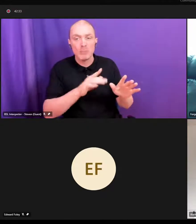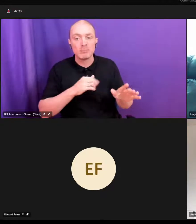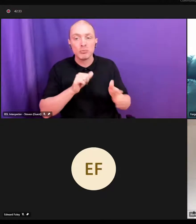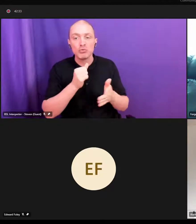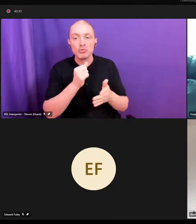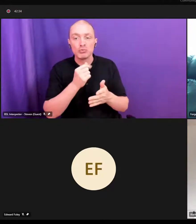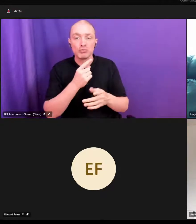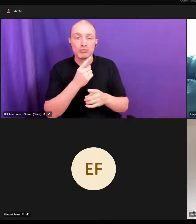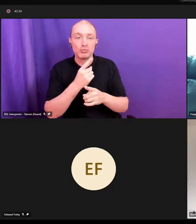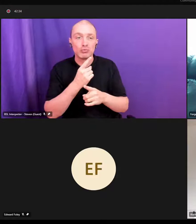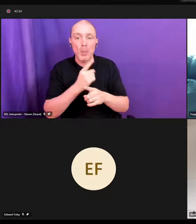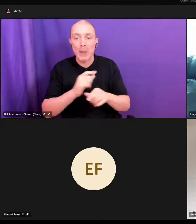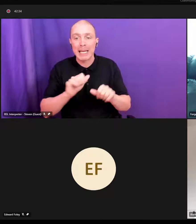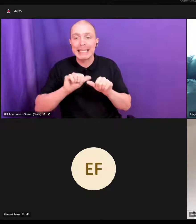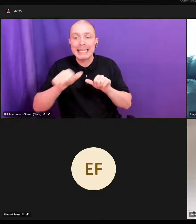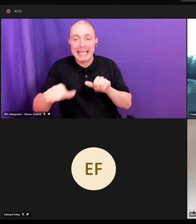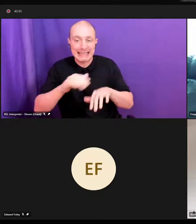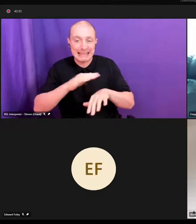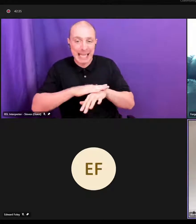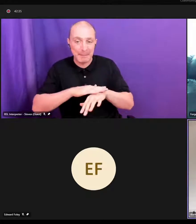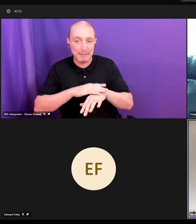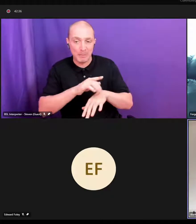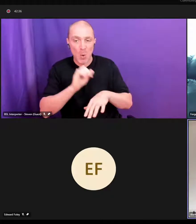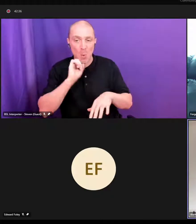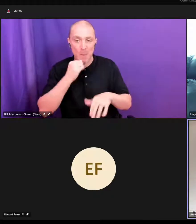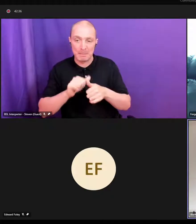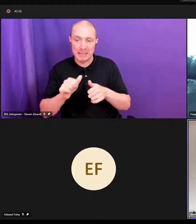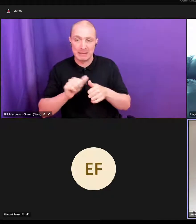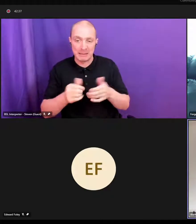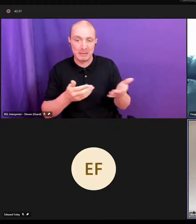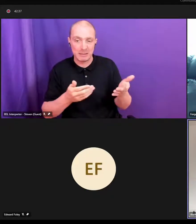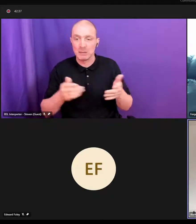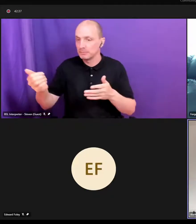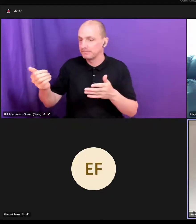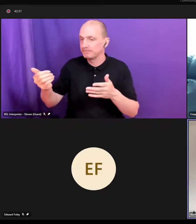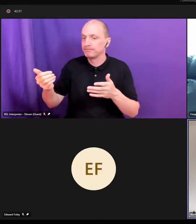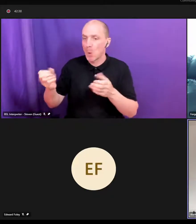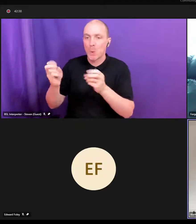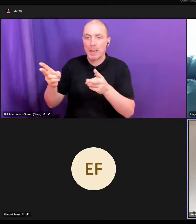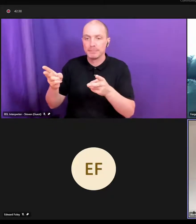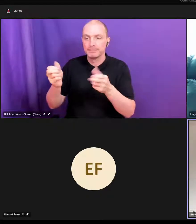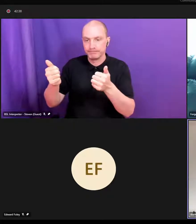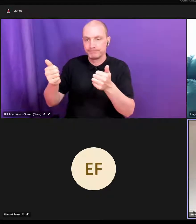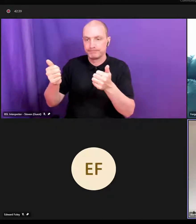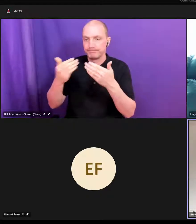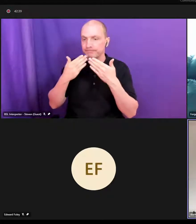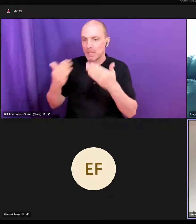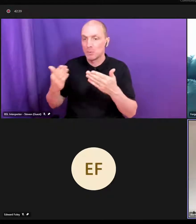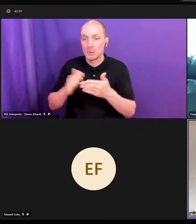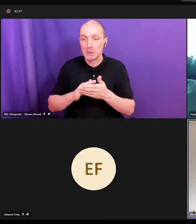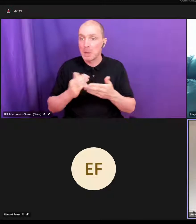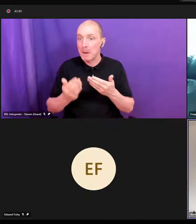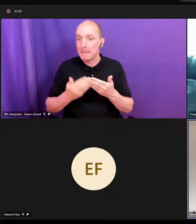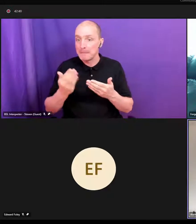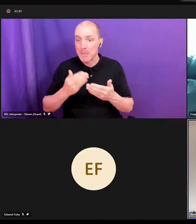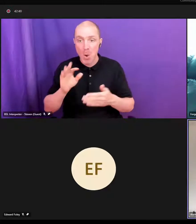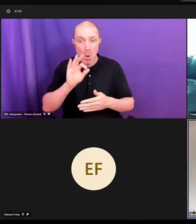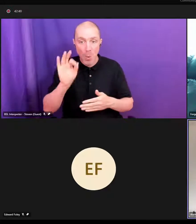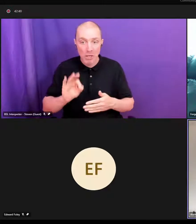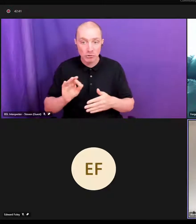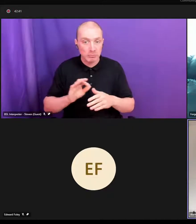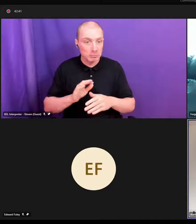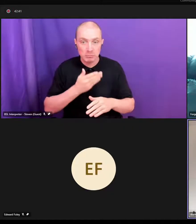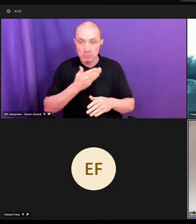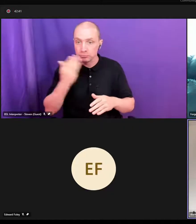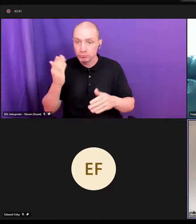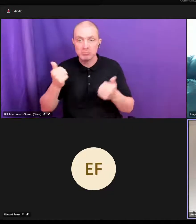be helpful. Thanks. Yeah, no problem. Okay. Any other questions? I don't see any other hands up. I'll move